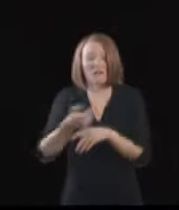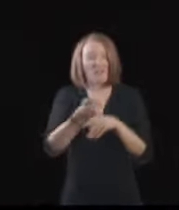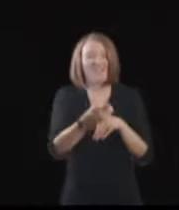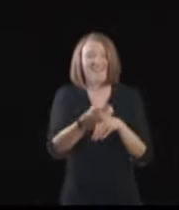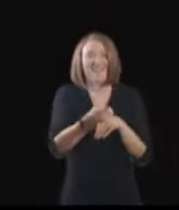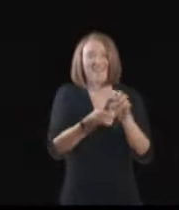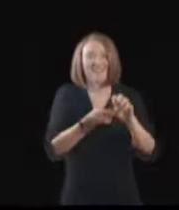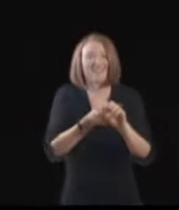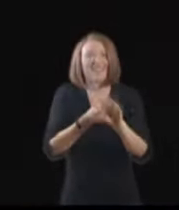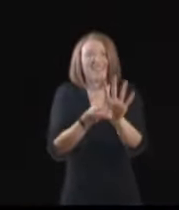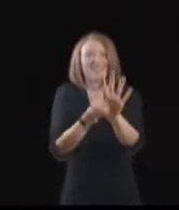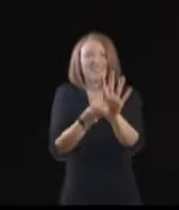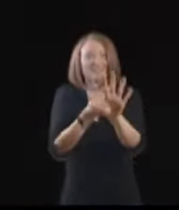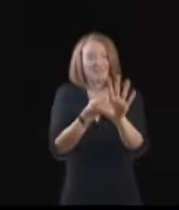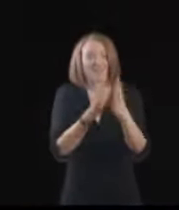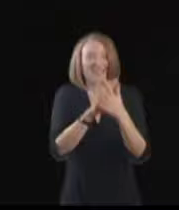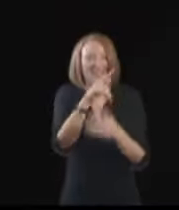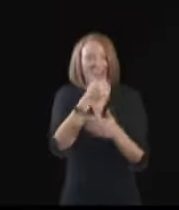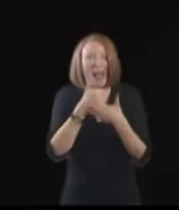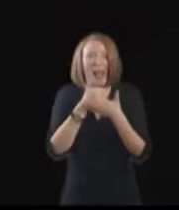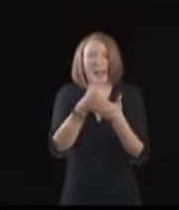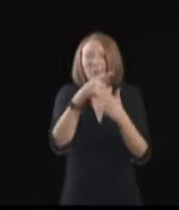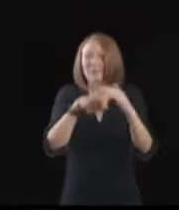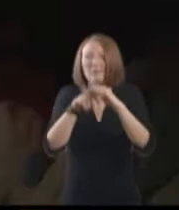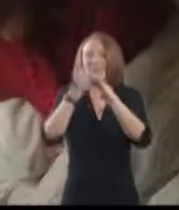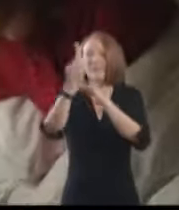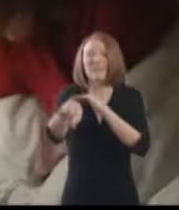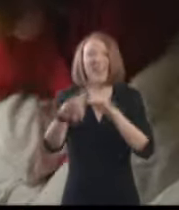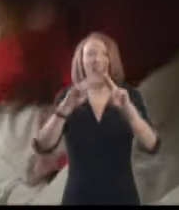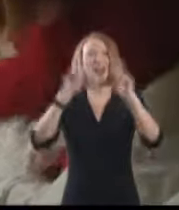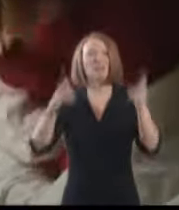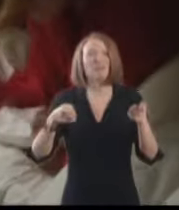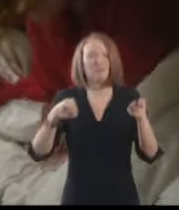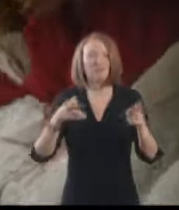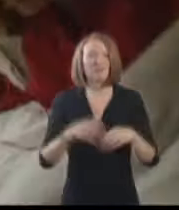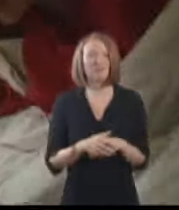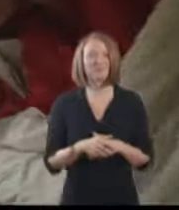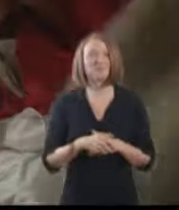The handset can also be used as an escape torch to help guide you out of the house.